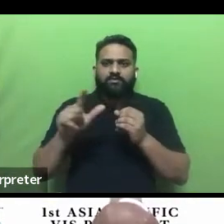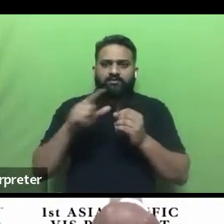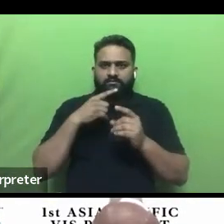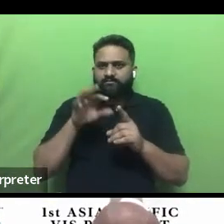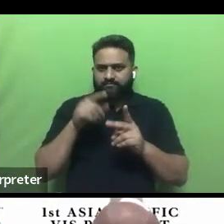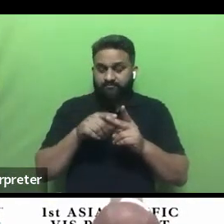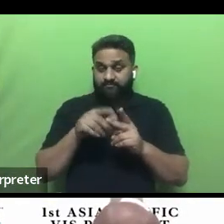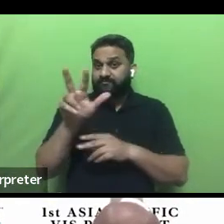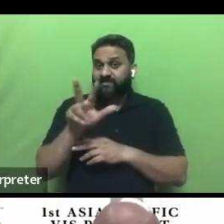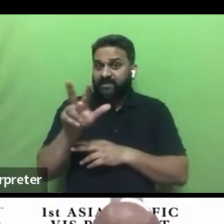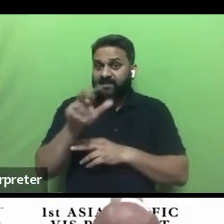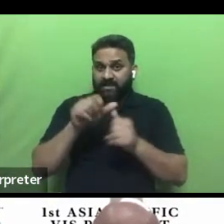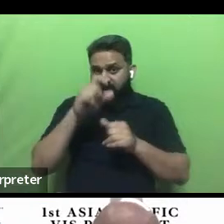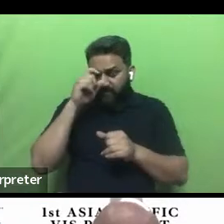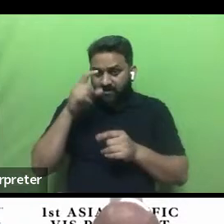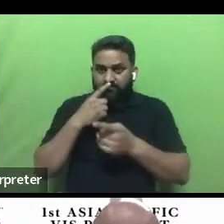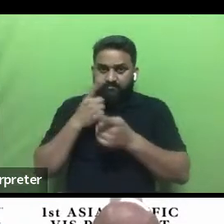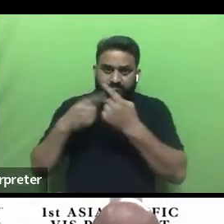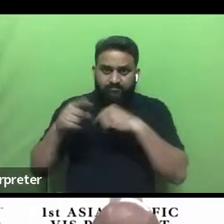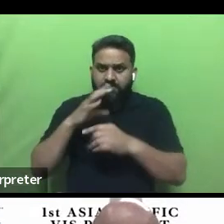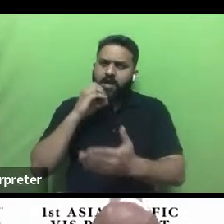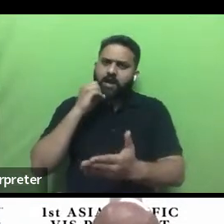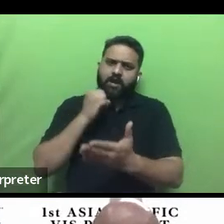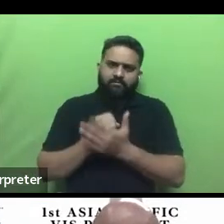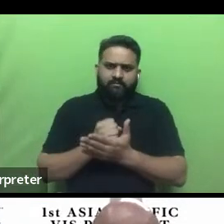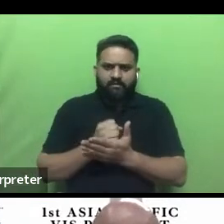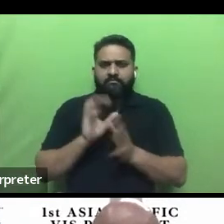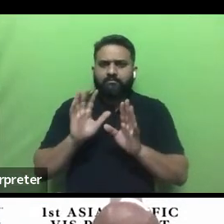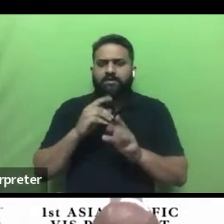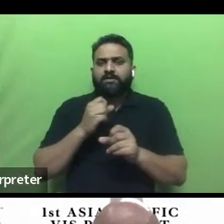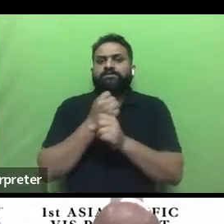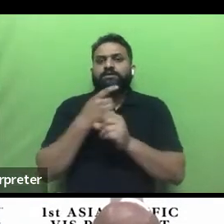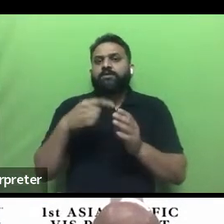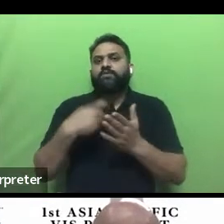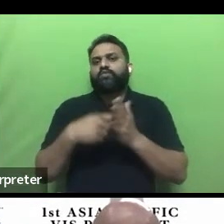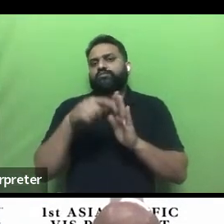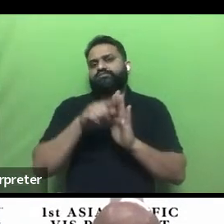April likewise confirmed that the general conditions were to be included.